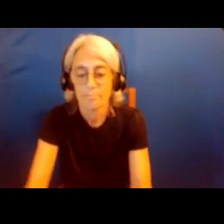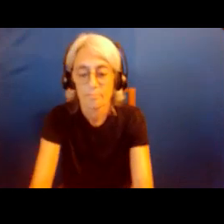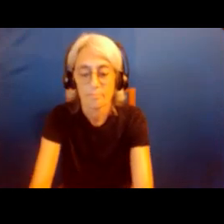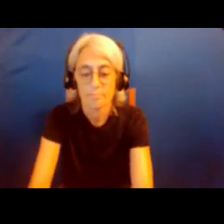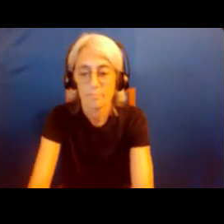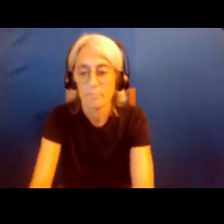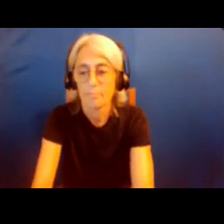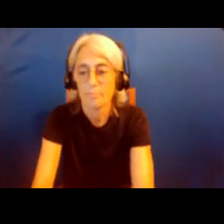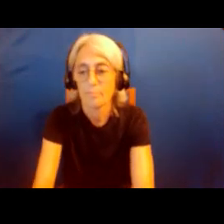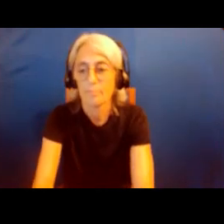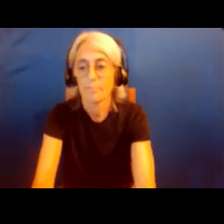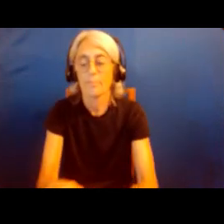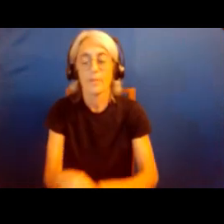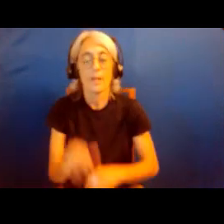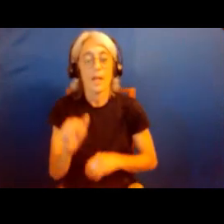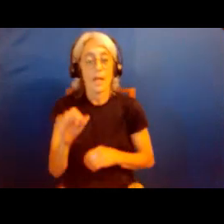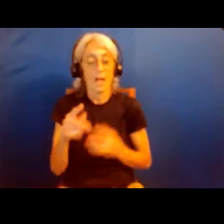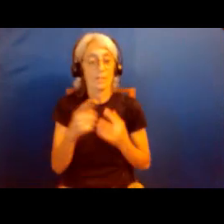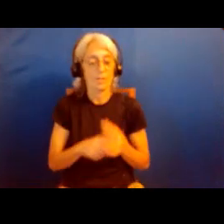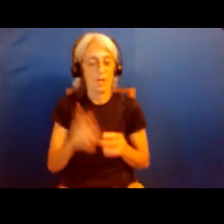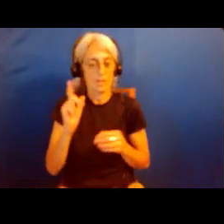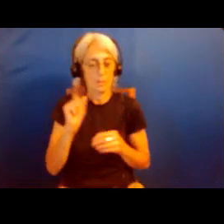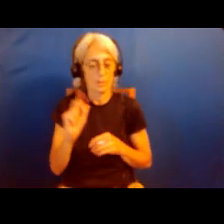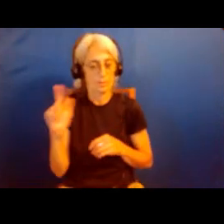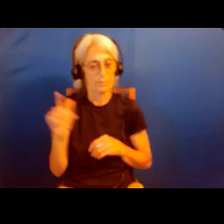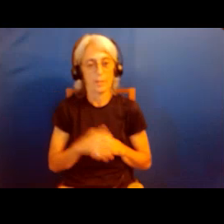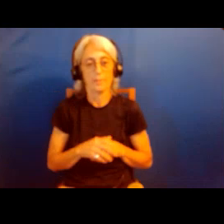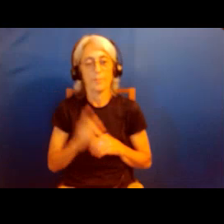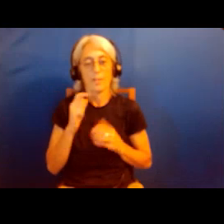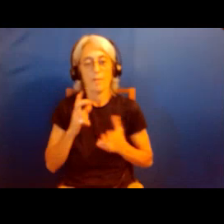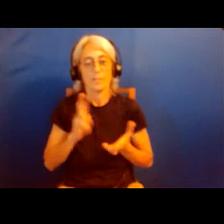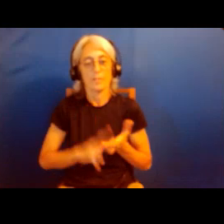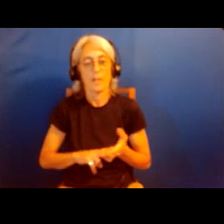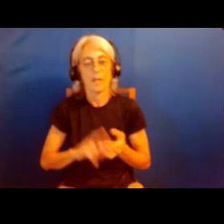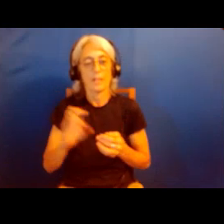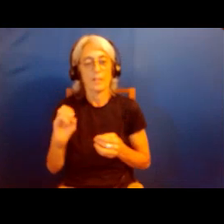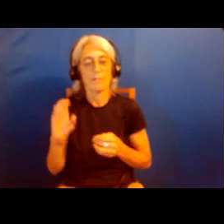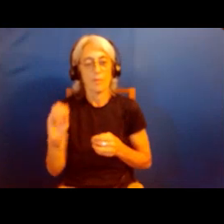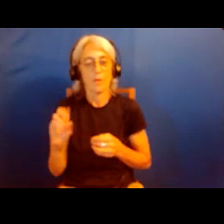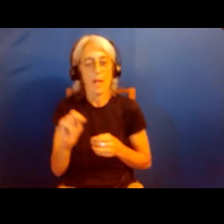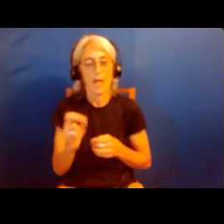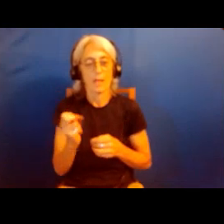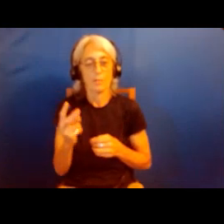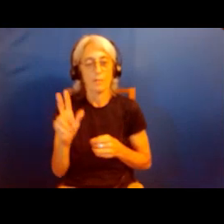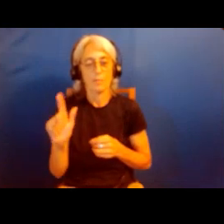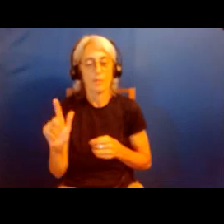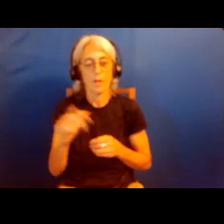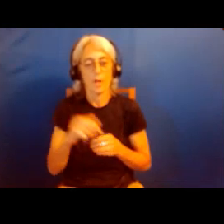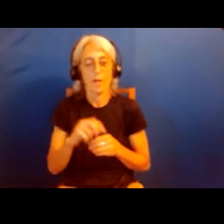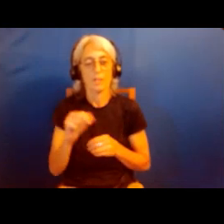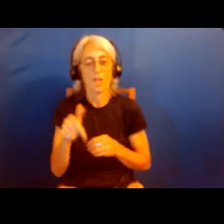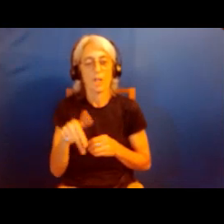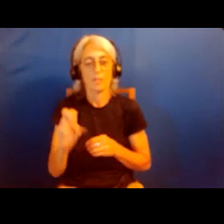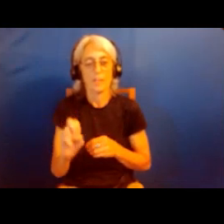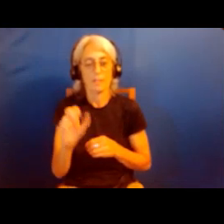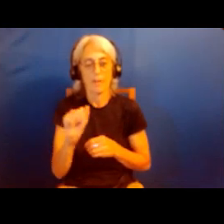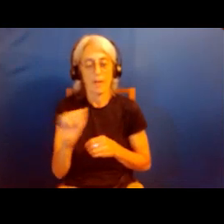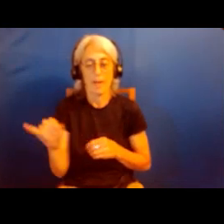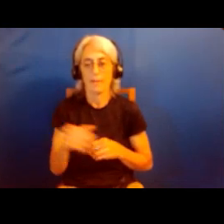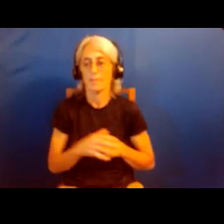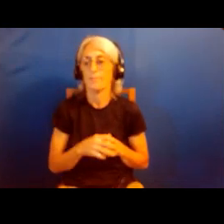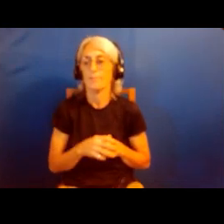in 2023 when Governor Newsom signed Executive Order N1223 on generative artificial intelligence. This